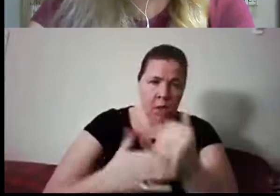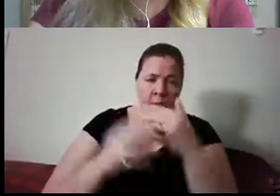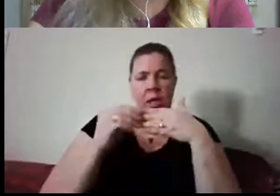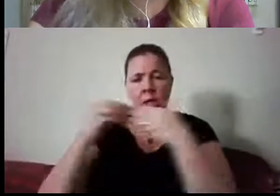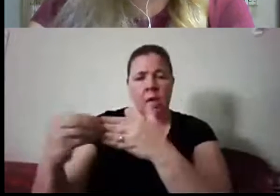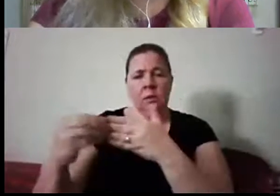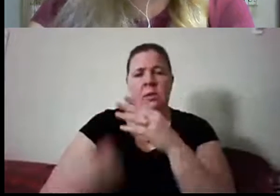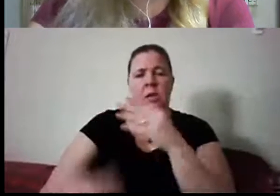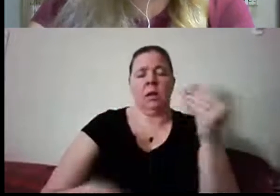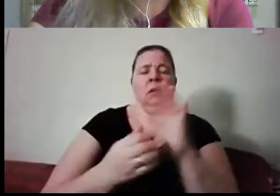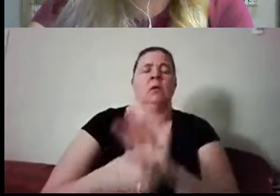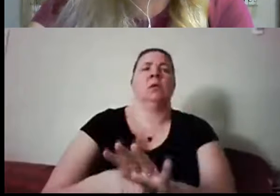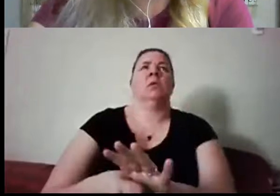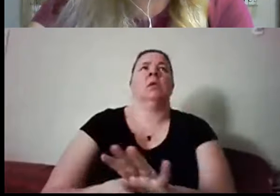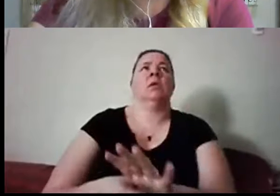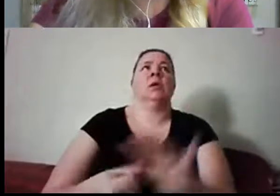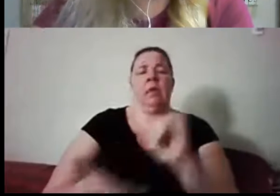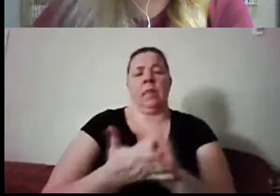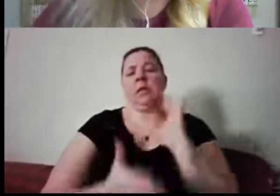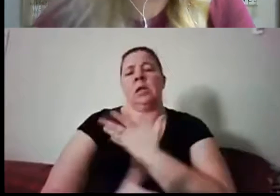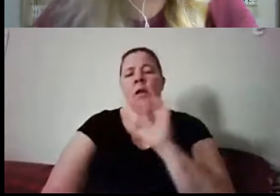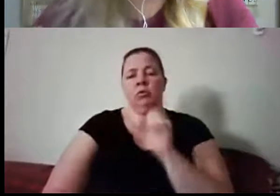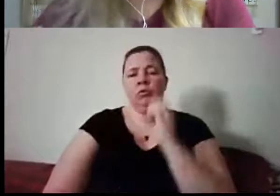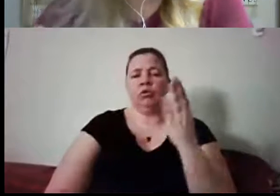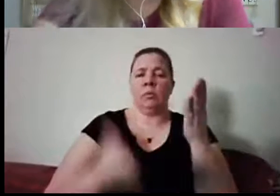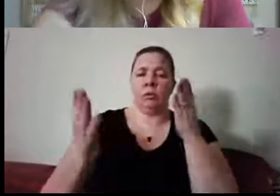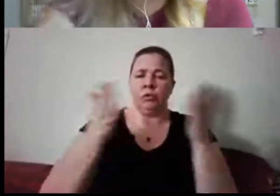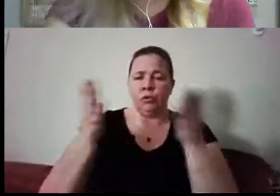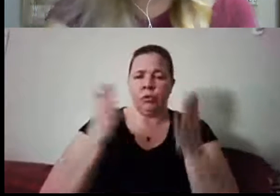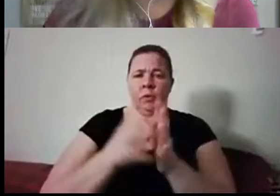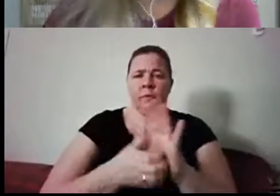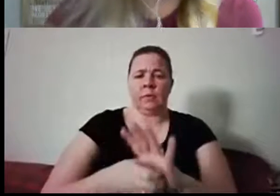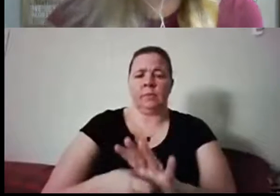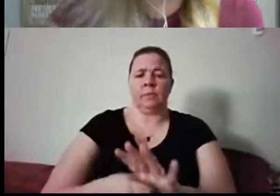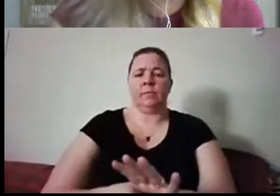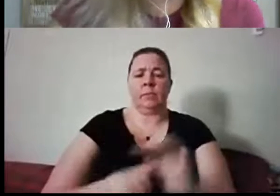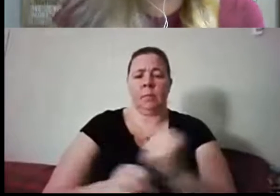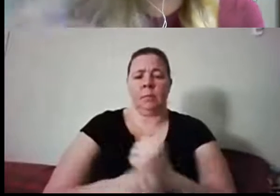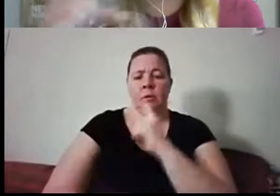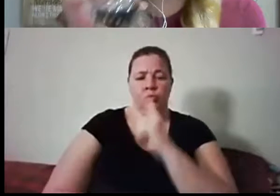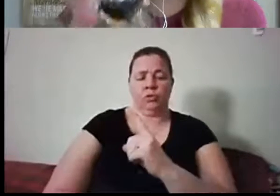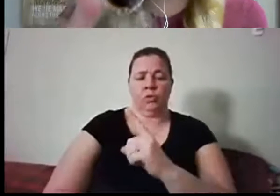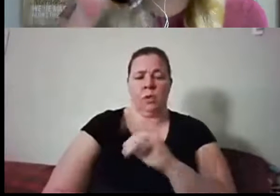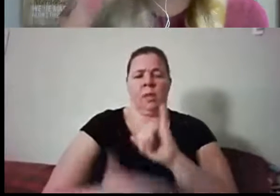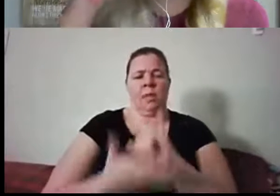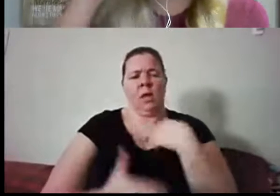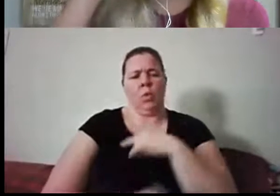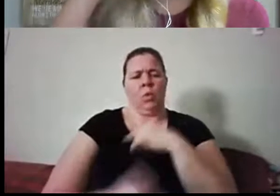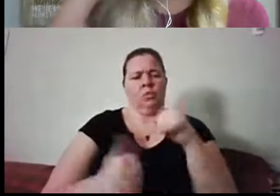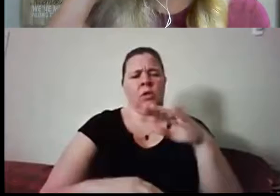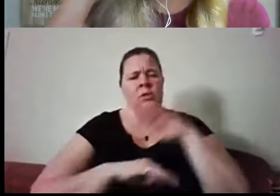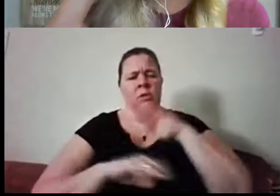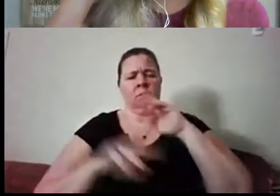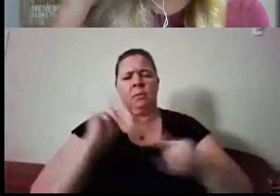guidance, and you know, that's our job, just to serve and to make sure that we try to satisfy